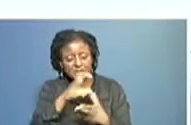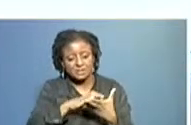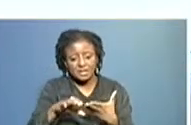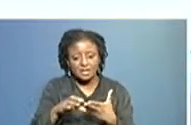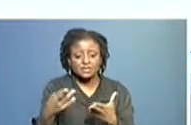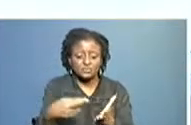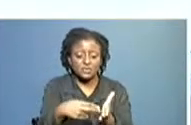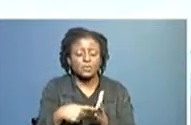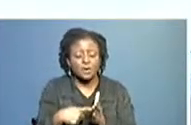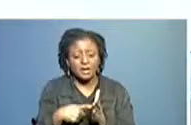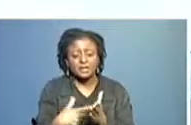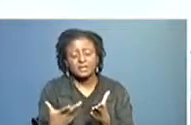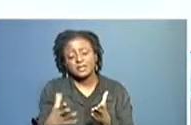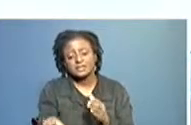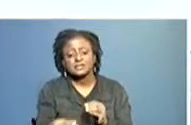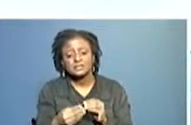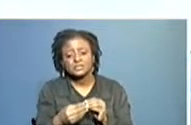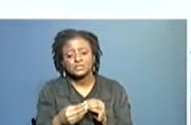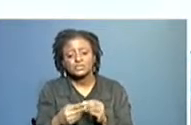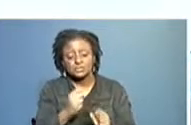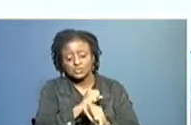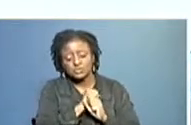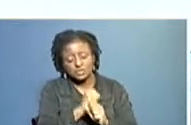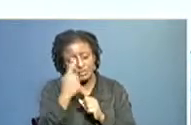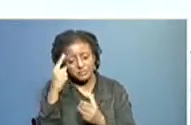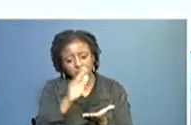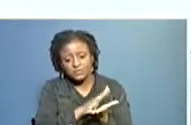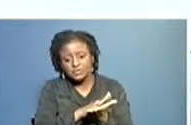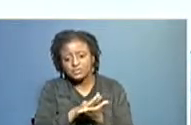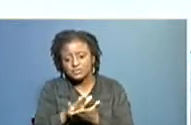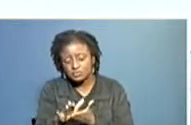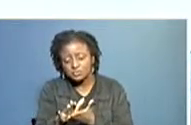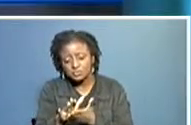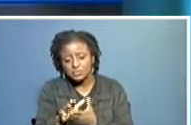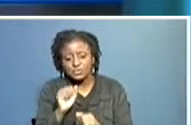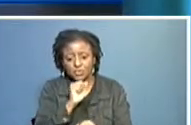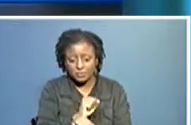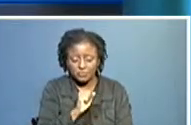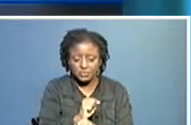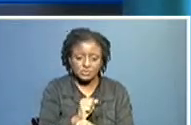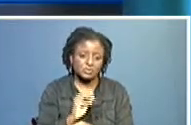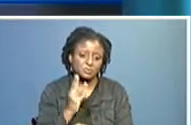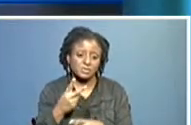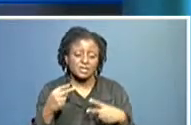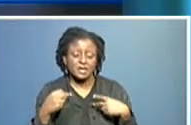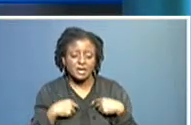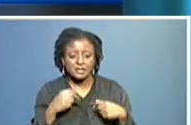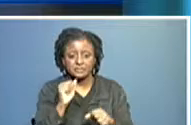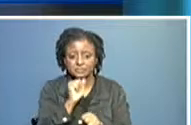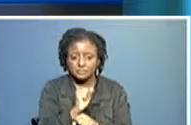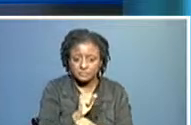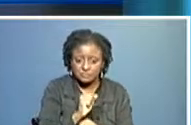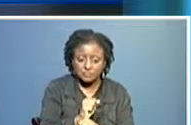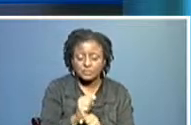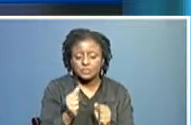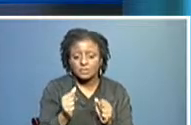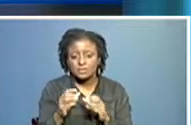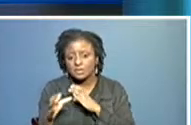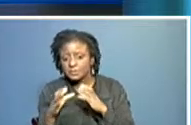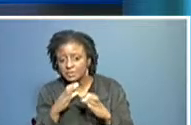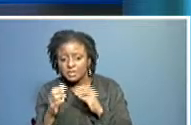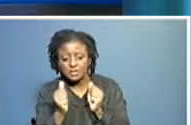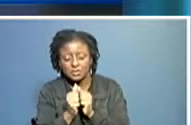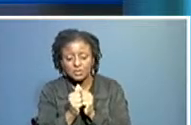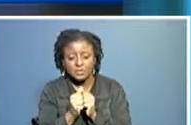there's additional security for a smooth operation. We have liaised with the Royal Bahamas Police Force, and